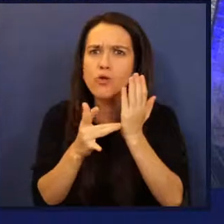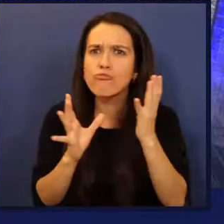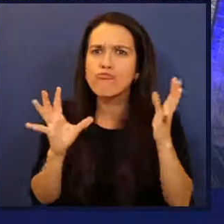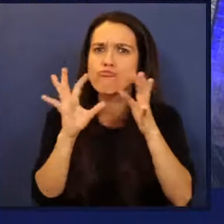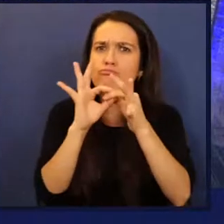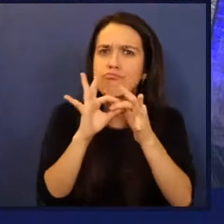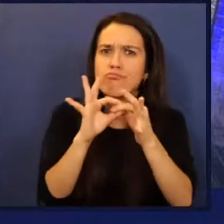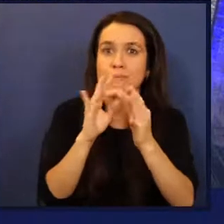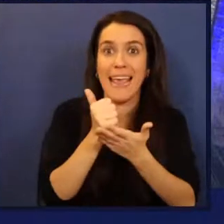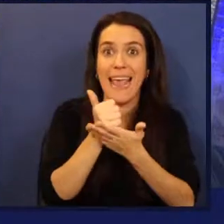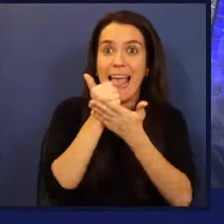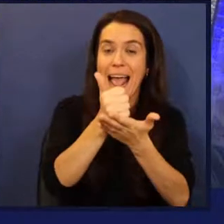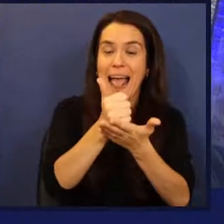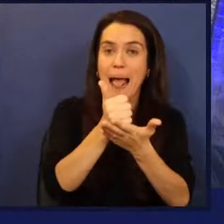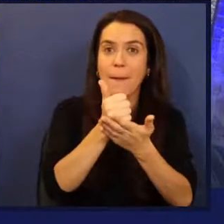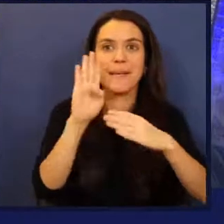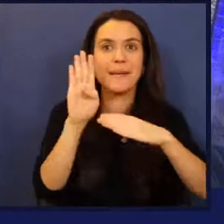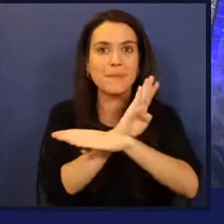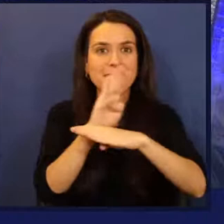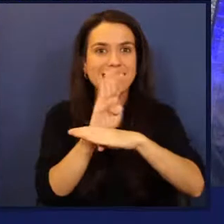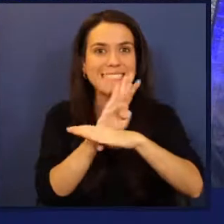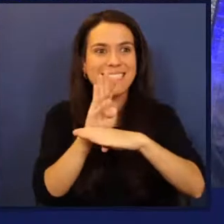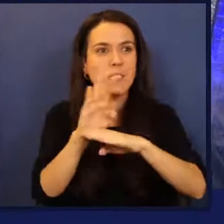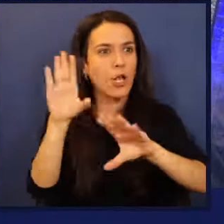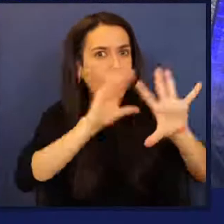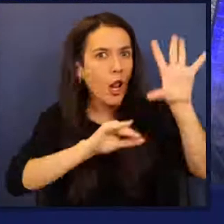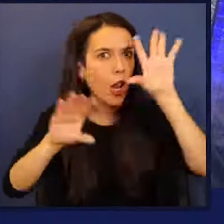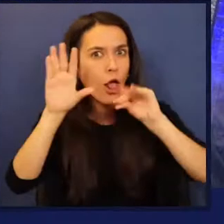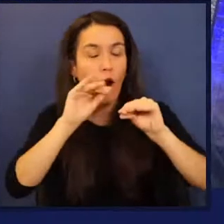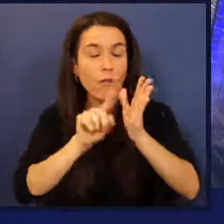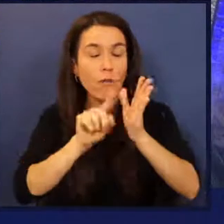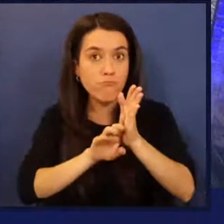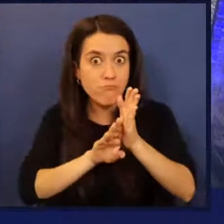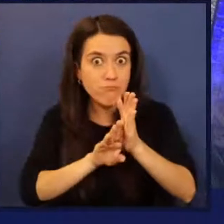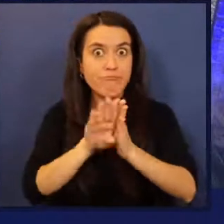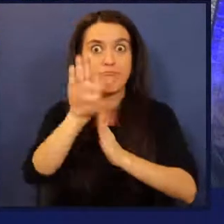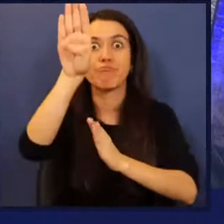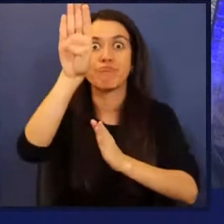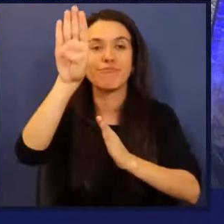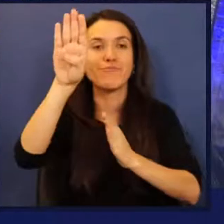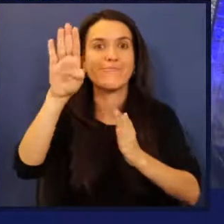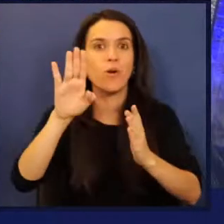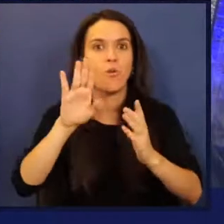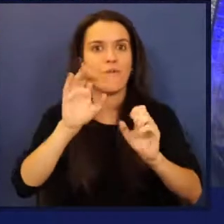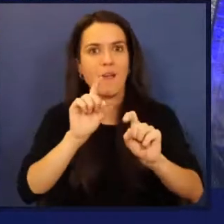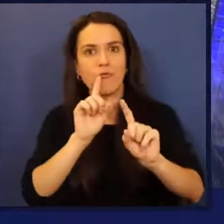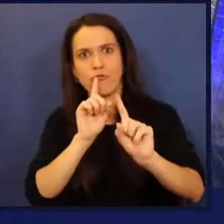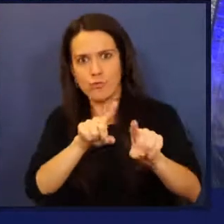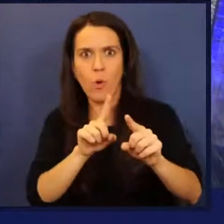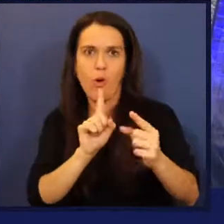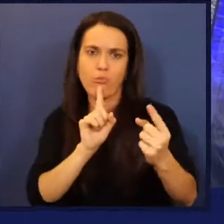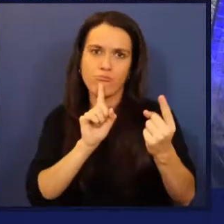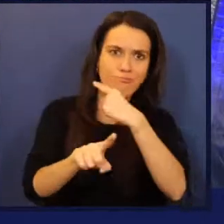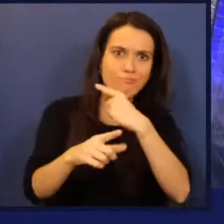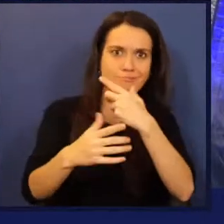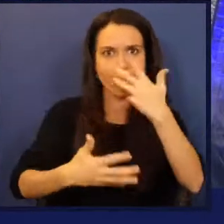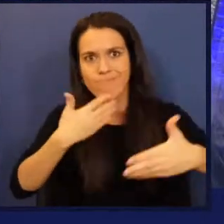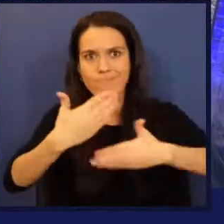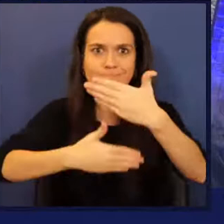businesses accelerate their learning and accelerate their ability to respond and react to events.